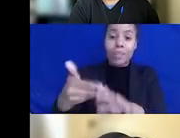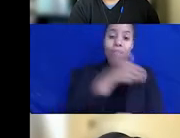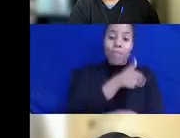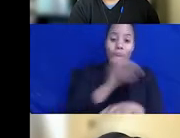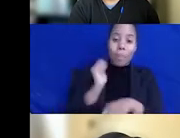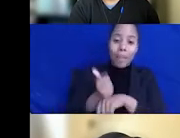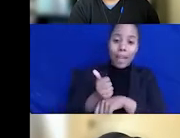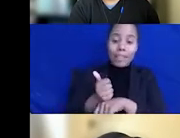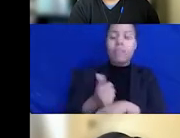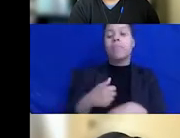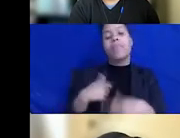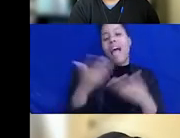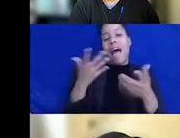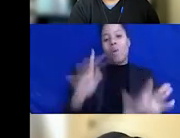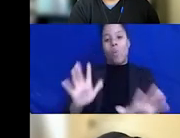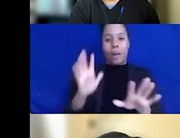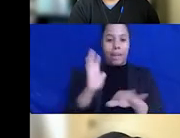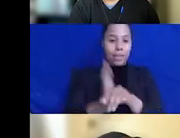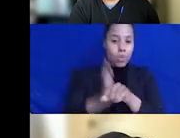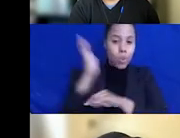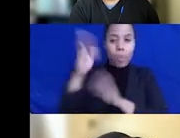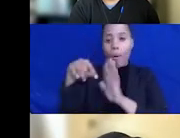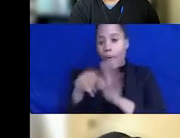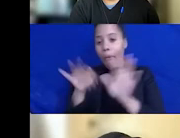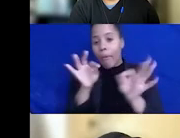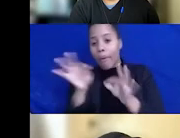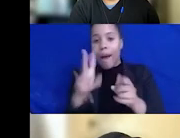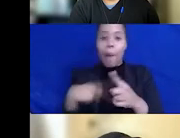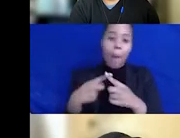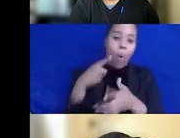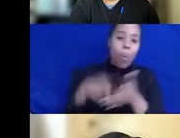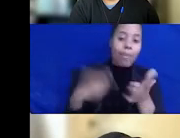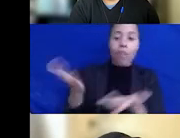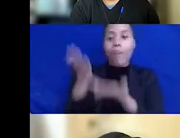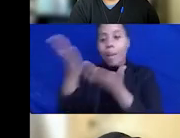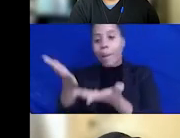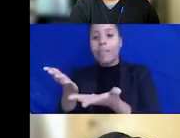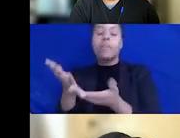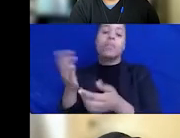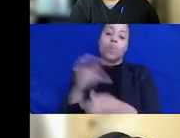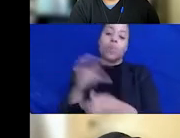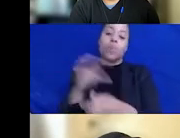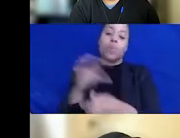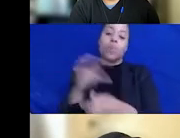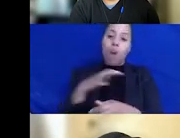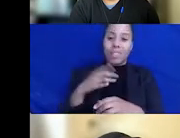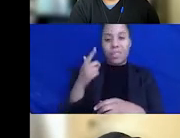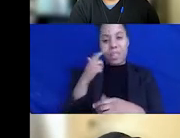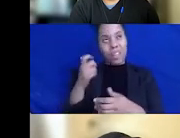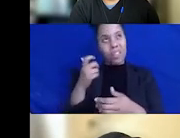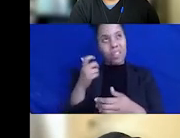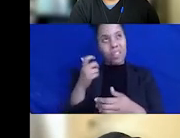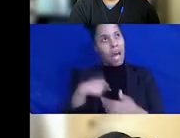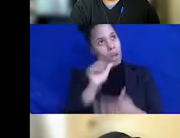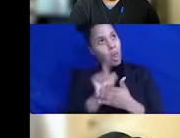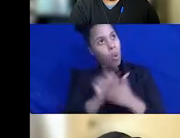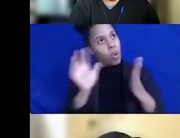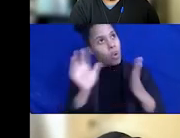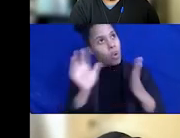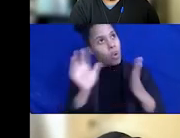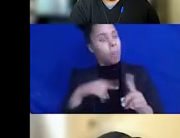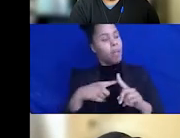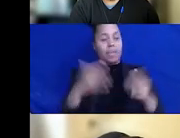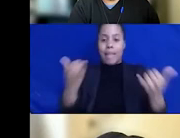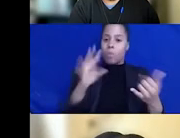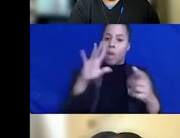I don't want to get super wonky into what they recommended to Congress, partially because I'm not a lawyer, but also because I just think, we're talking bigger picture and kind of narrative, and I